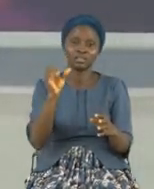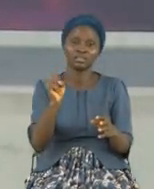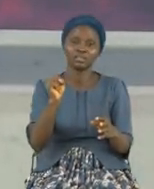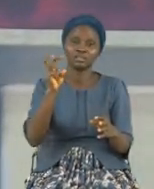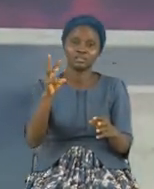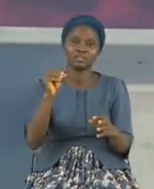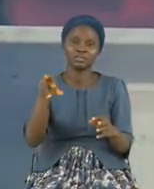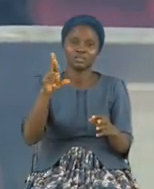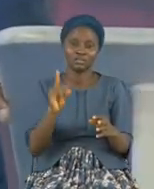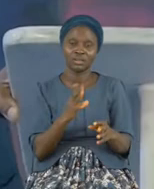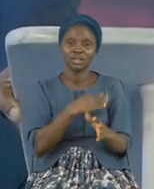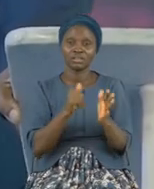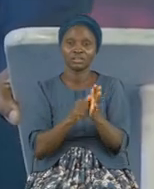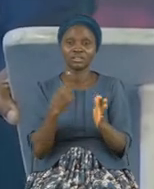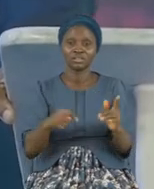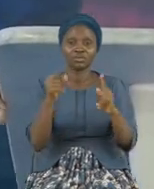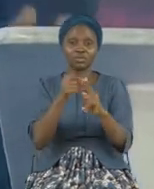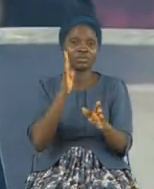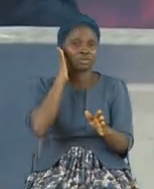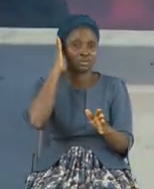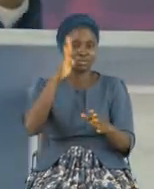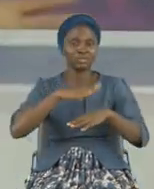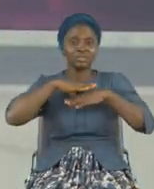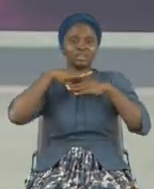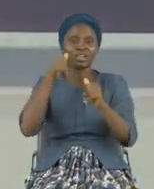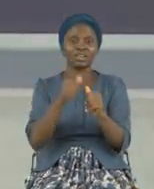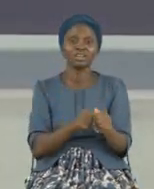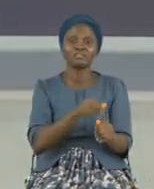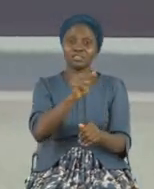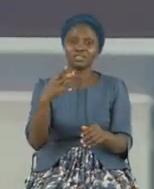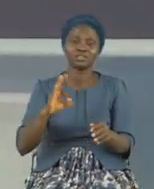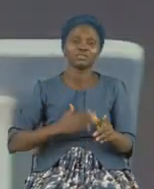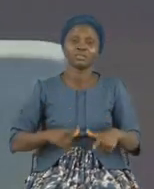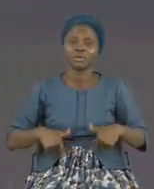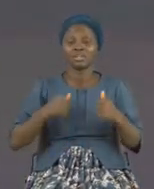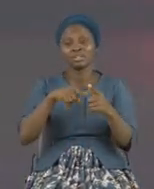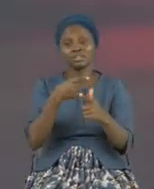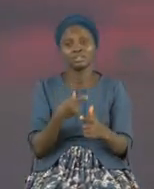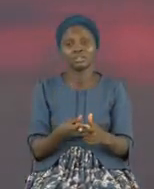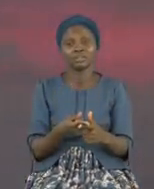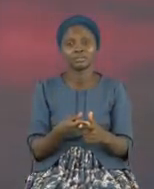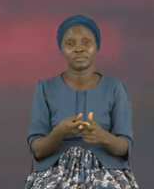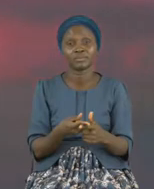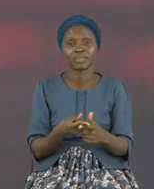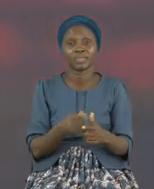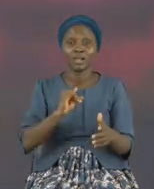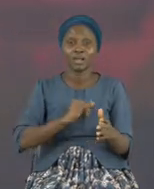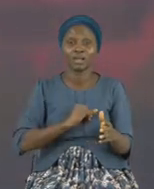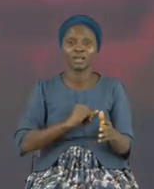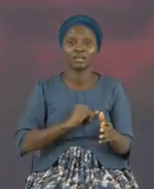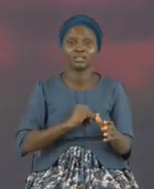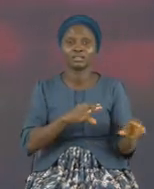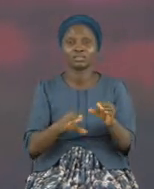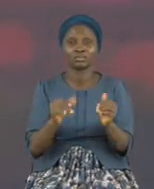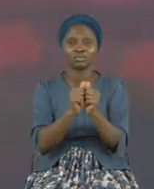will satisfy every need of our lives. Then I dealt with the Spirit,